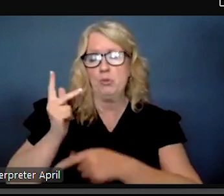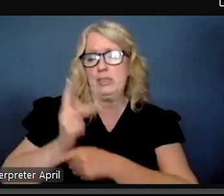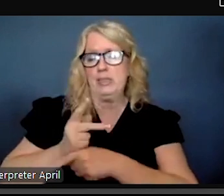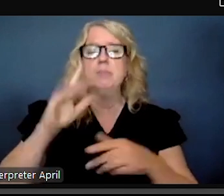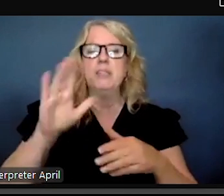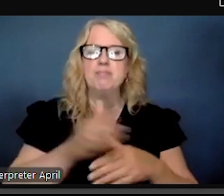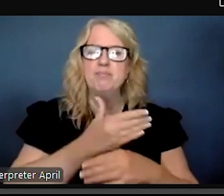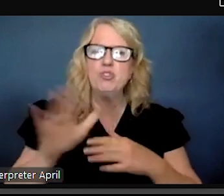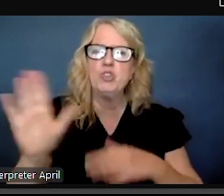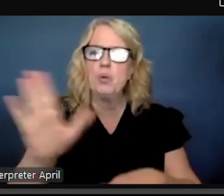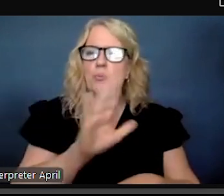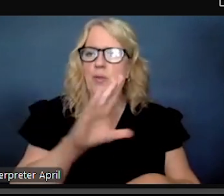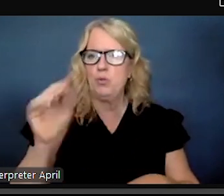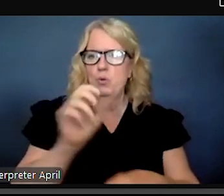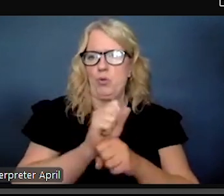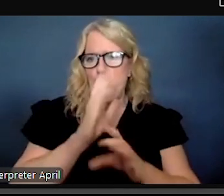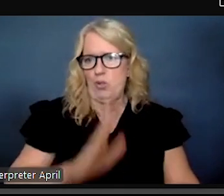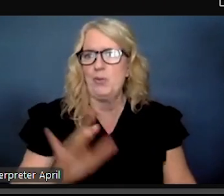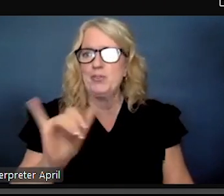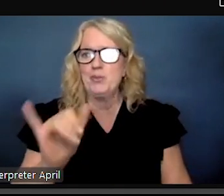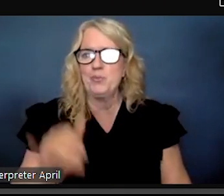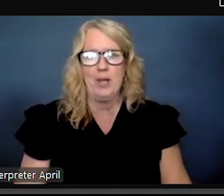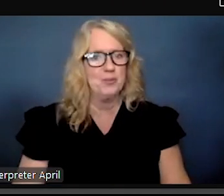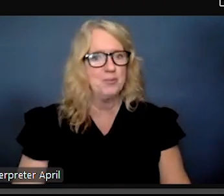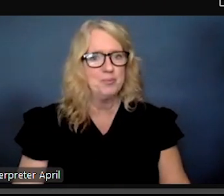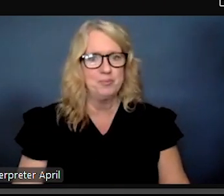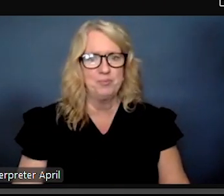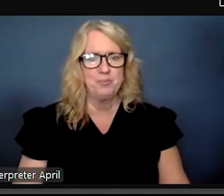with your colleagues as well.